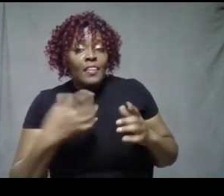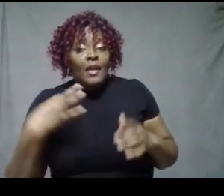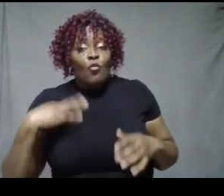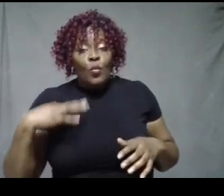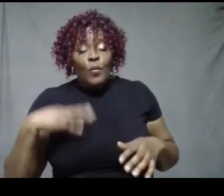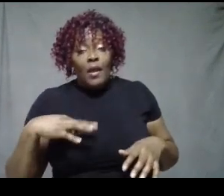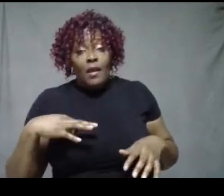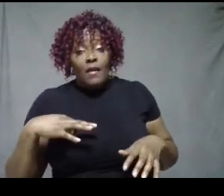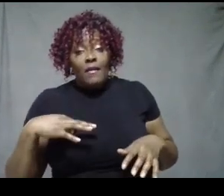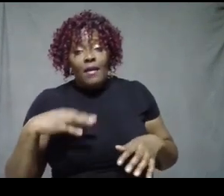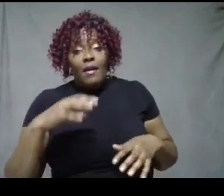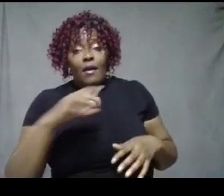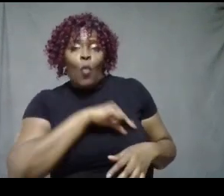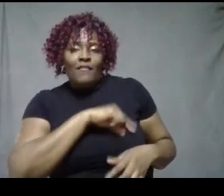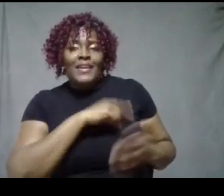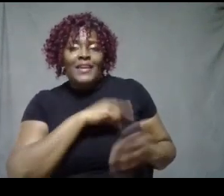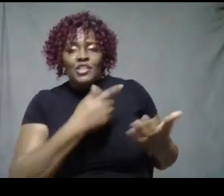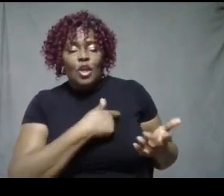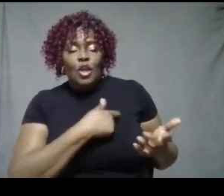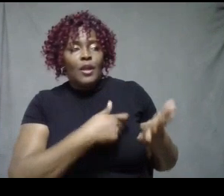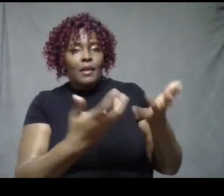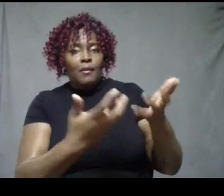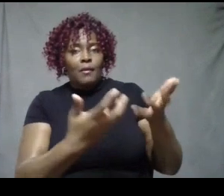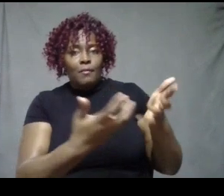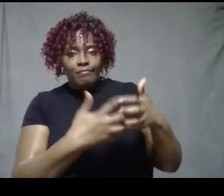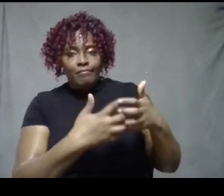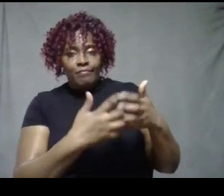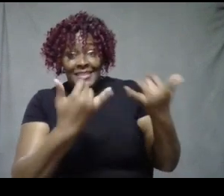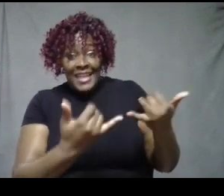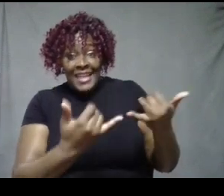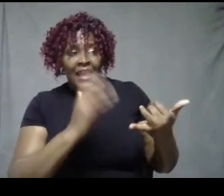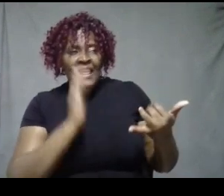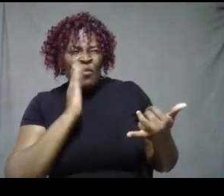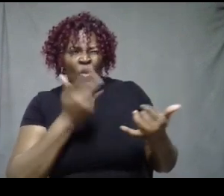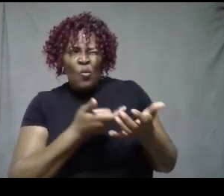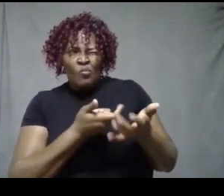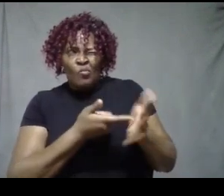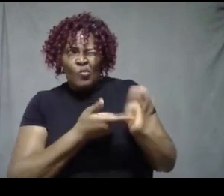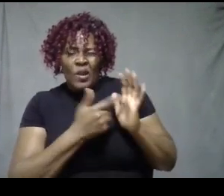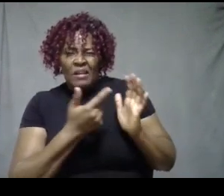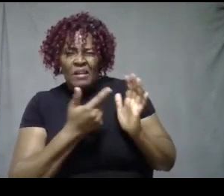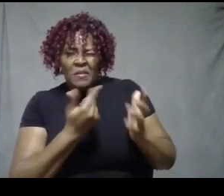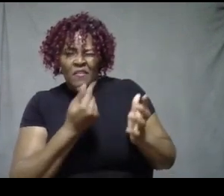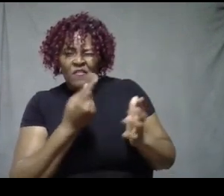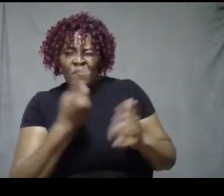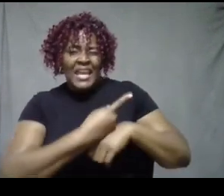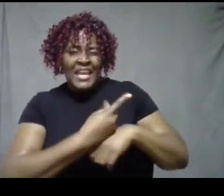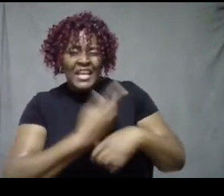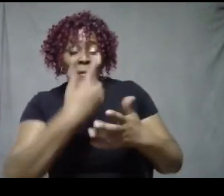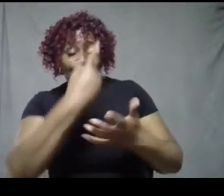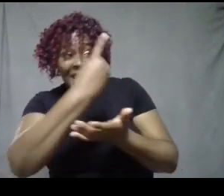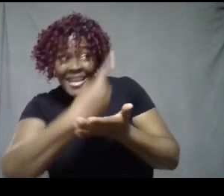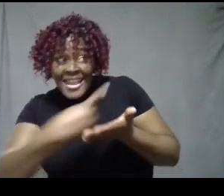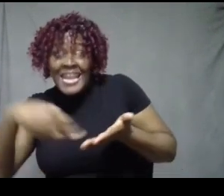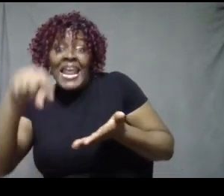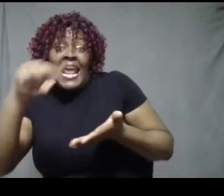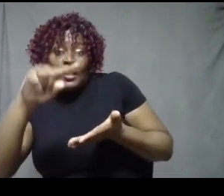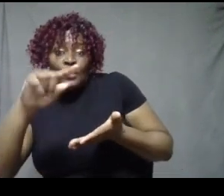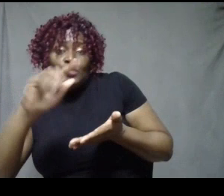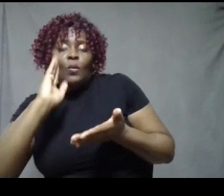well as creating the application, that'll take a few days. And, we can have a timeline of probably sometime around next week to